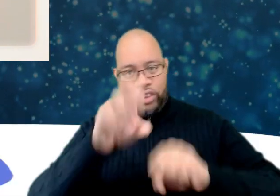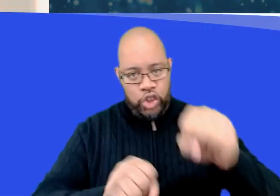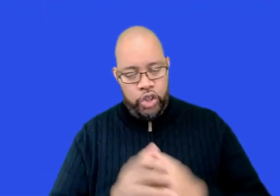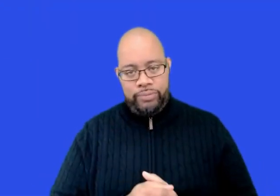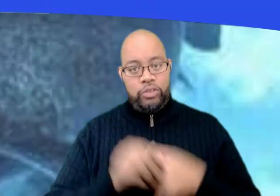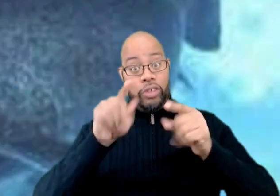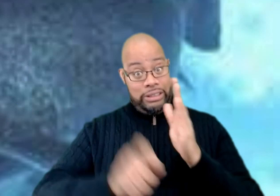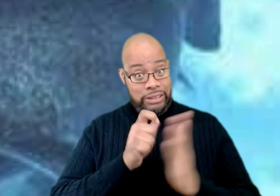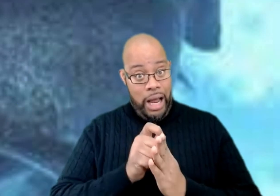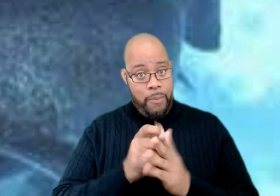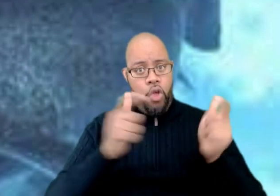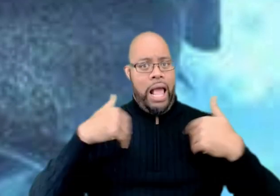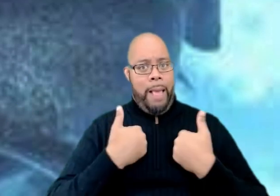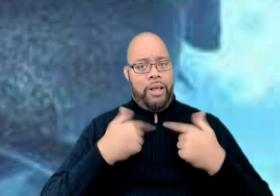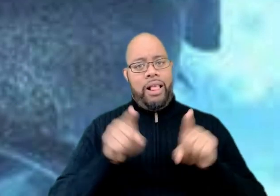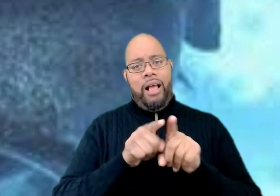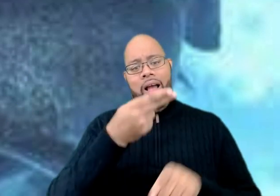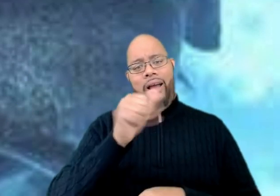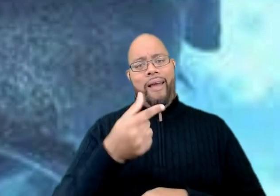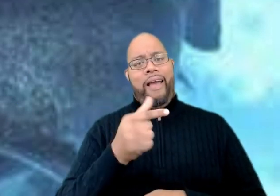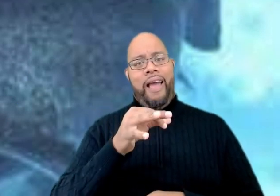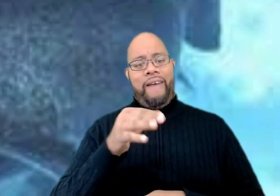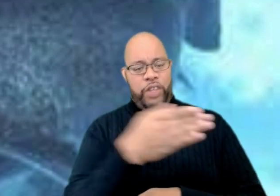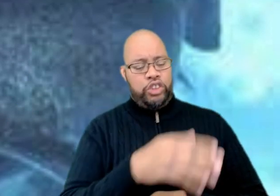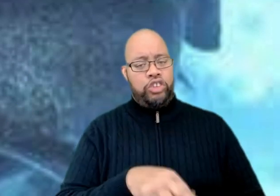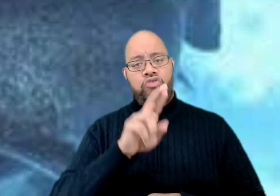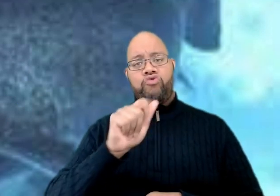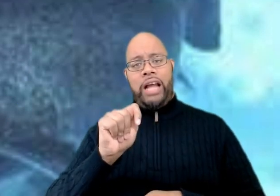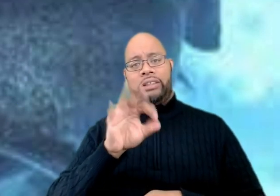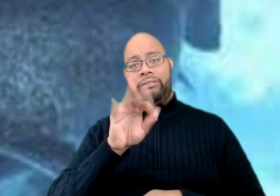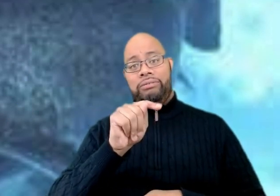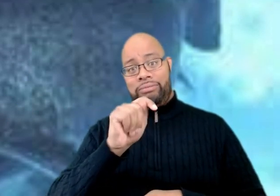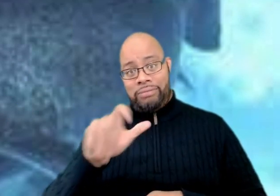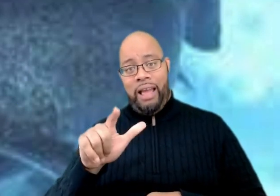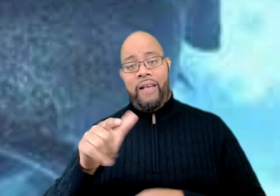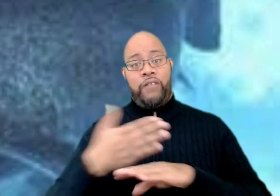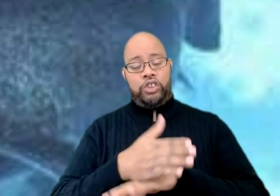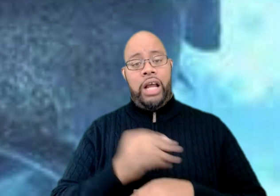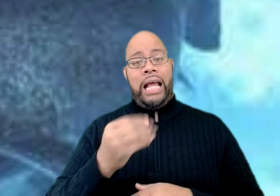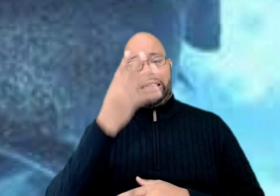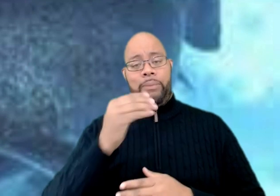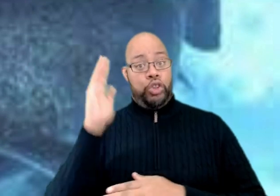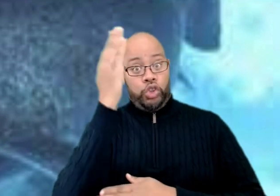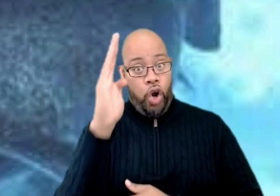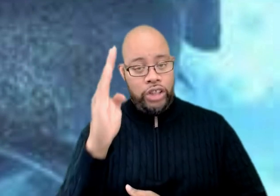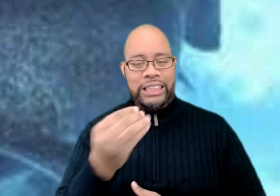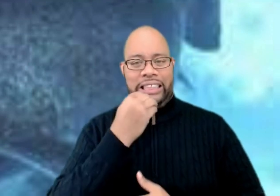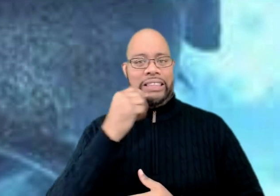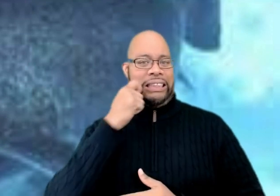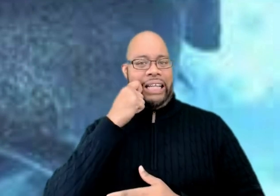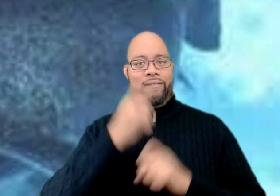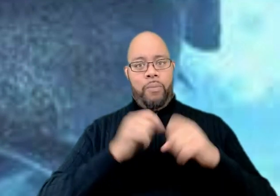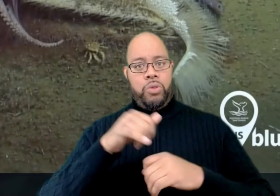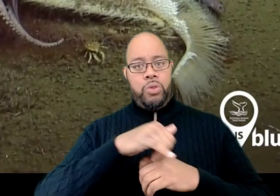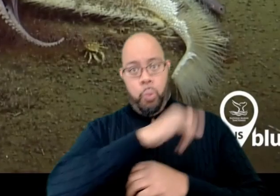stage. During this time, larger animals like hagfish, rat-tailed fish, and sleeper sharks come to eat the flesh from